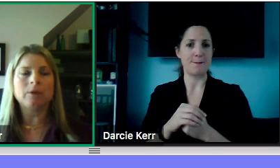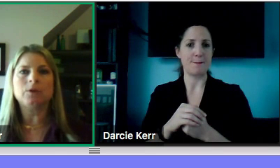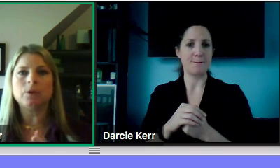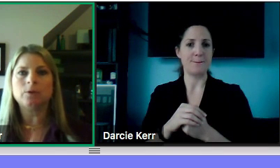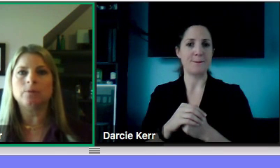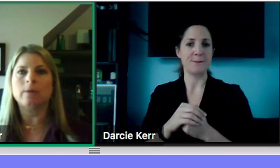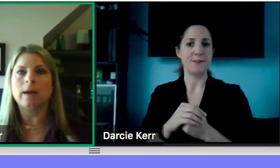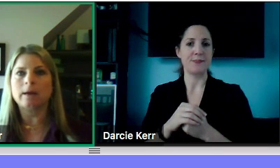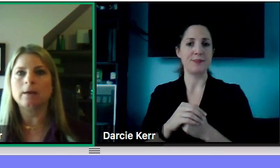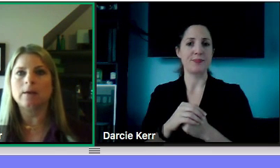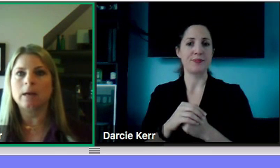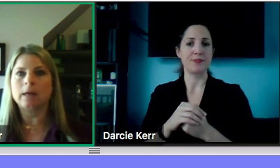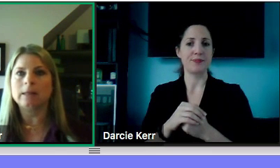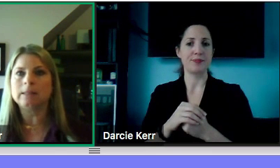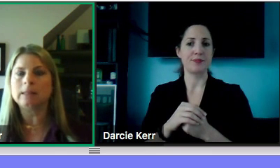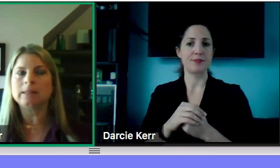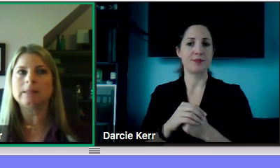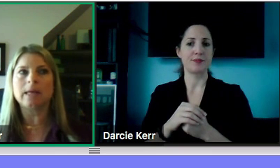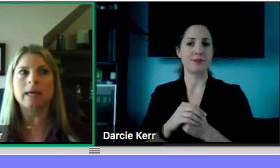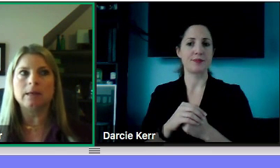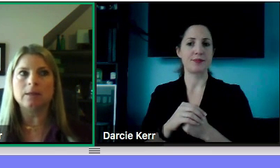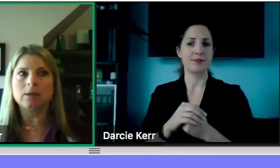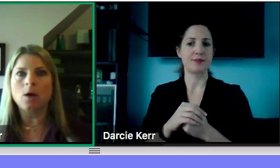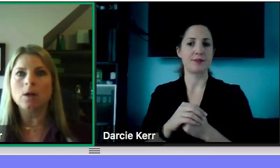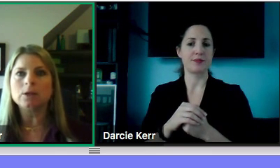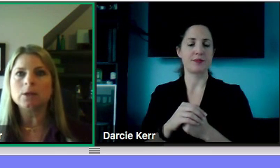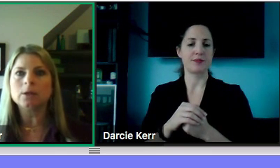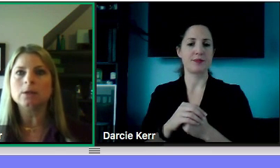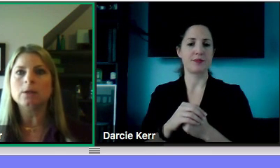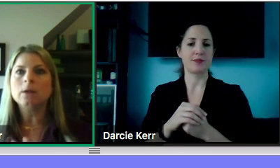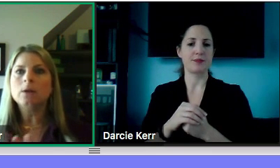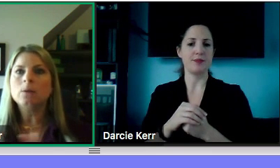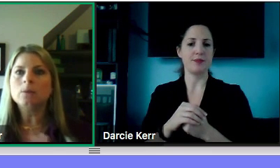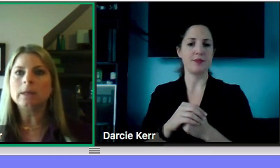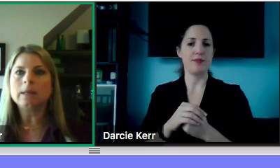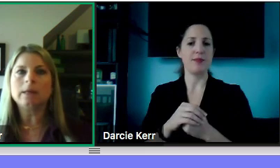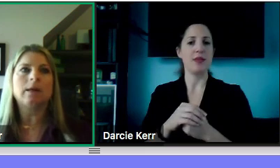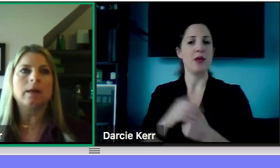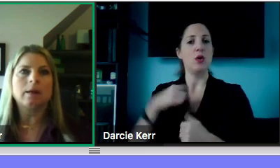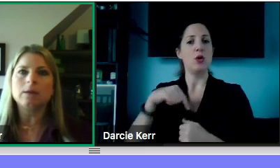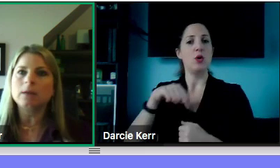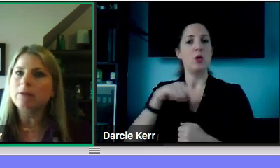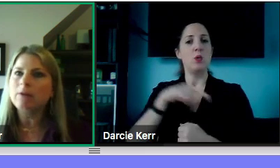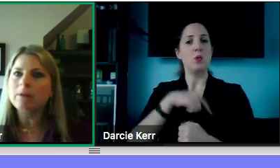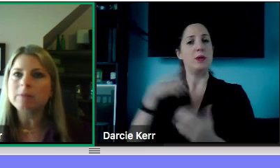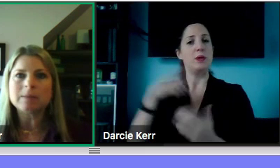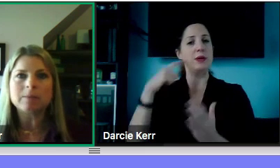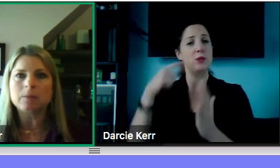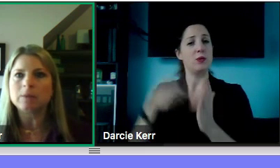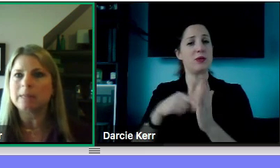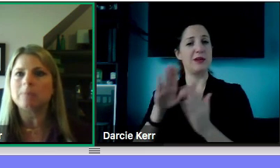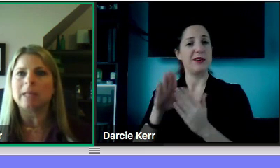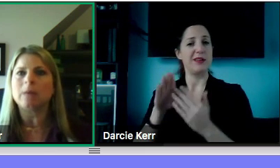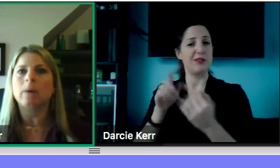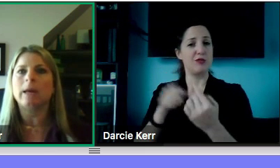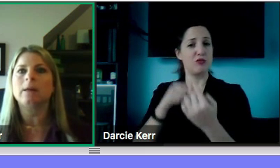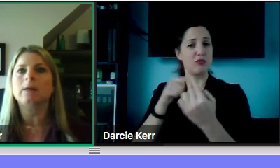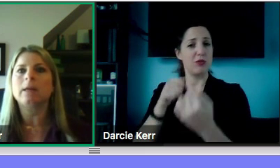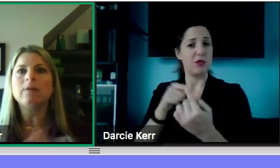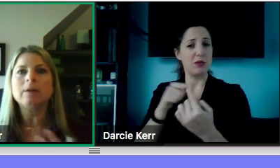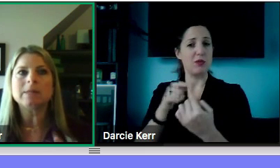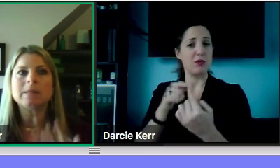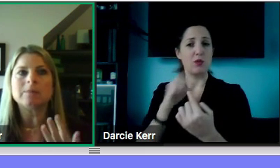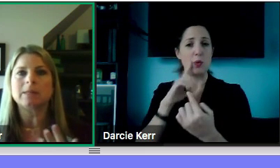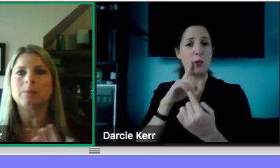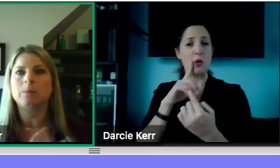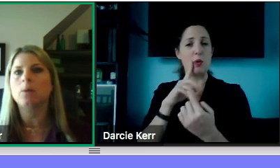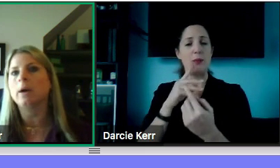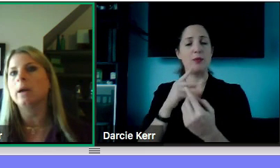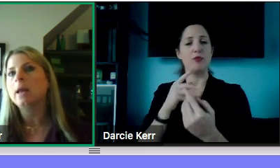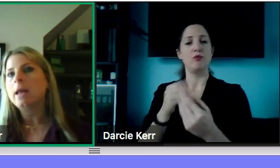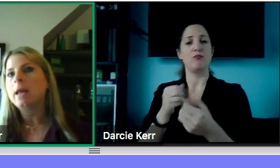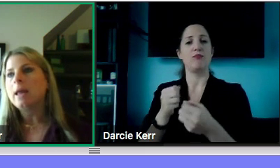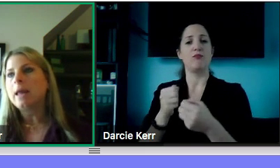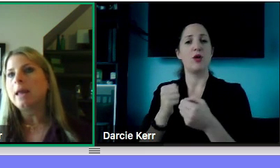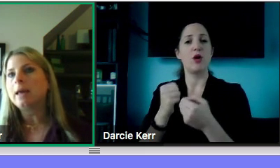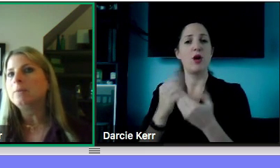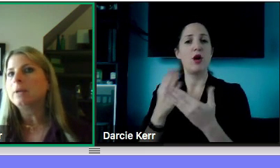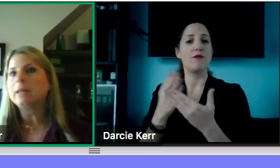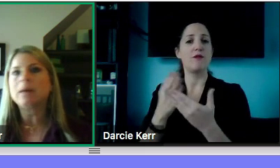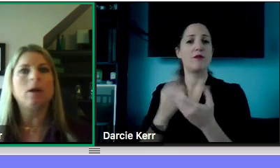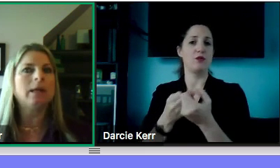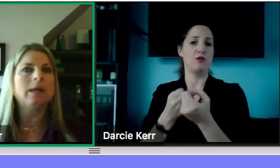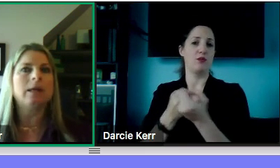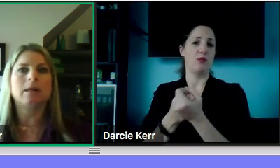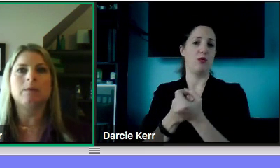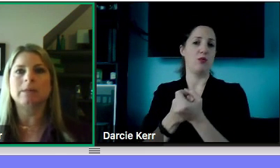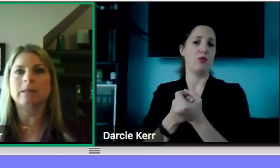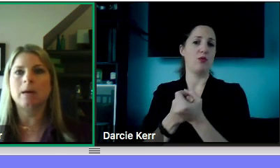were able to recognize this and really give him some leeway, give him some support.